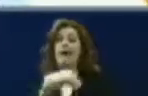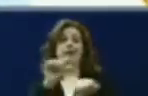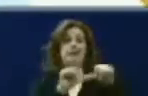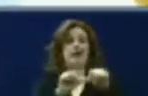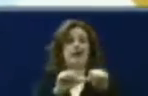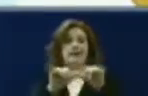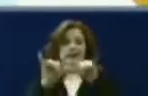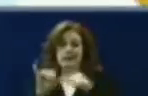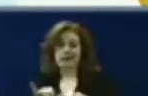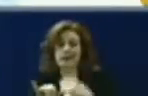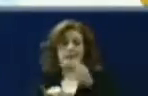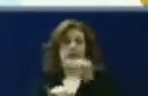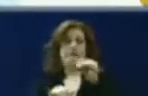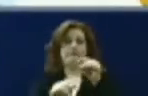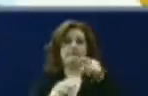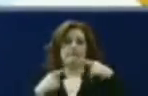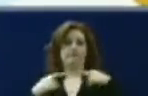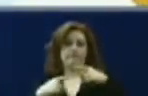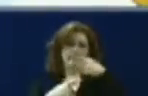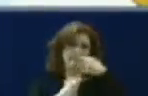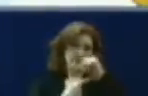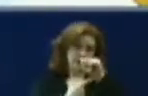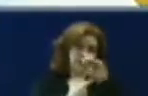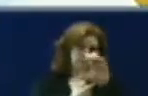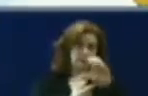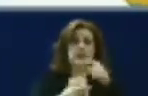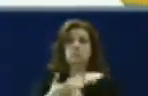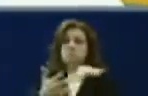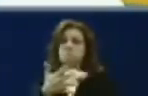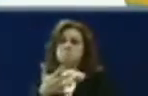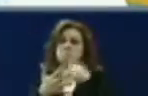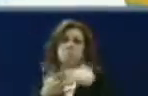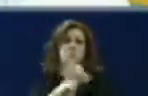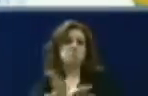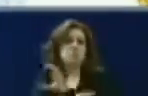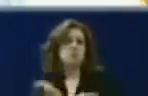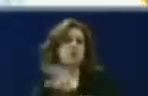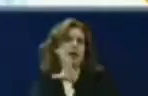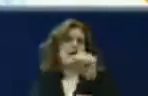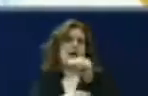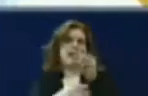physics. They study computer and mechanics.